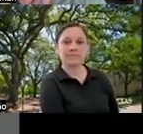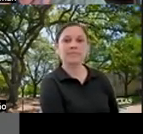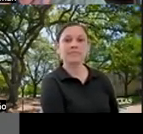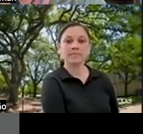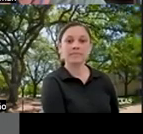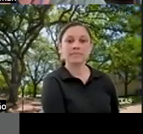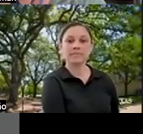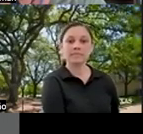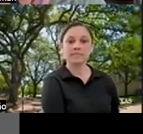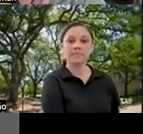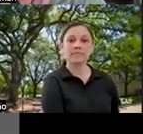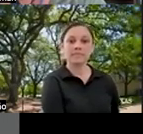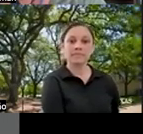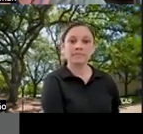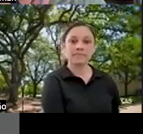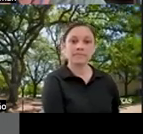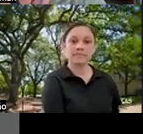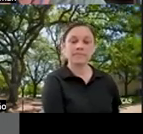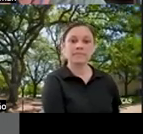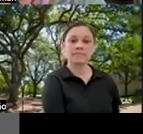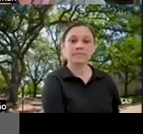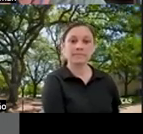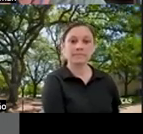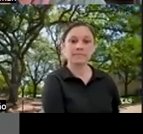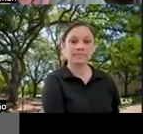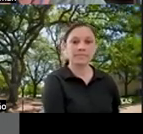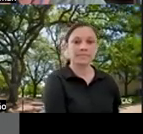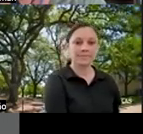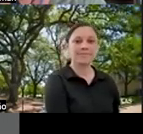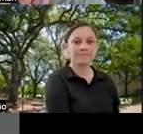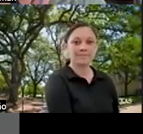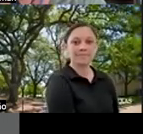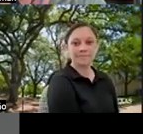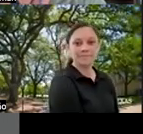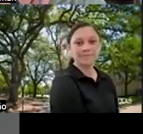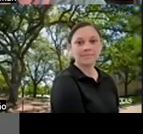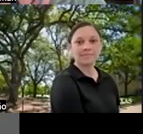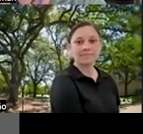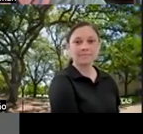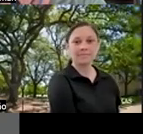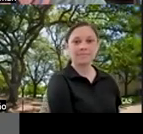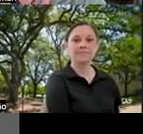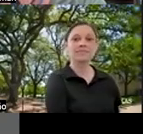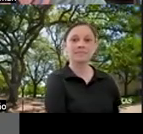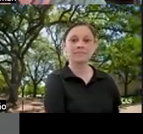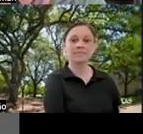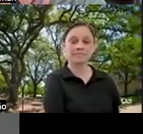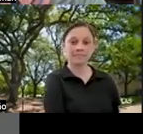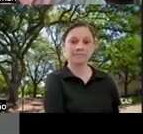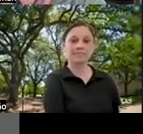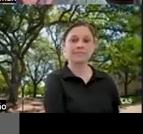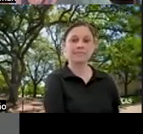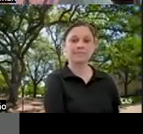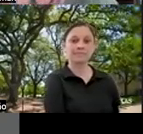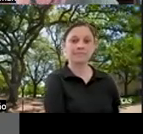our decision making, the data just becomes data. We have to use it to make informed